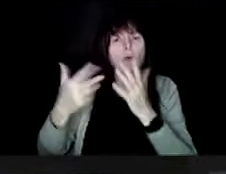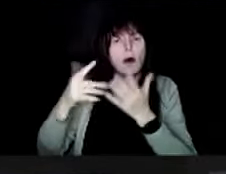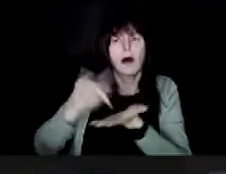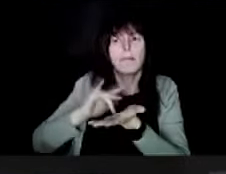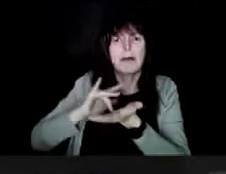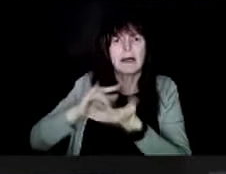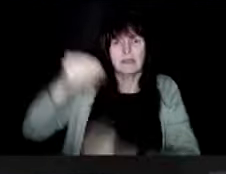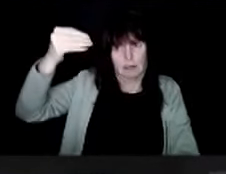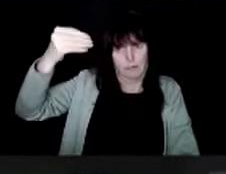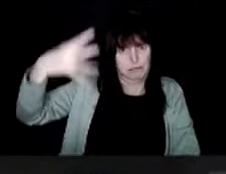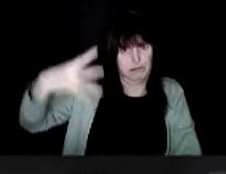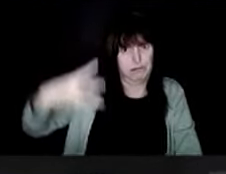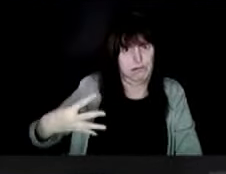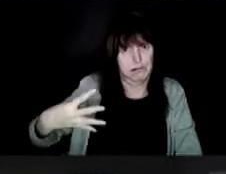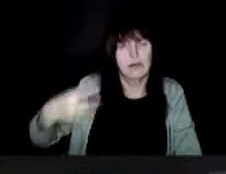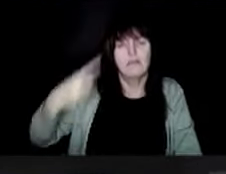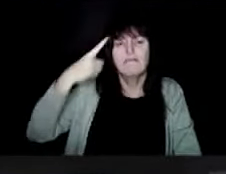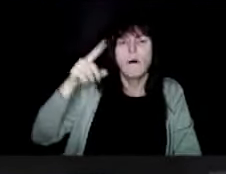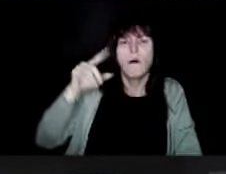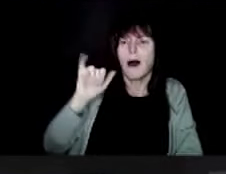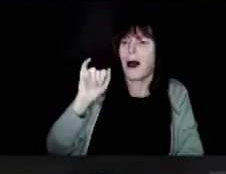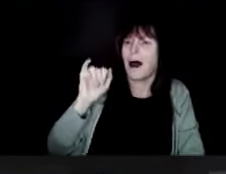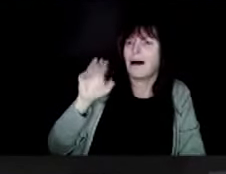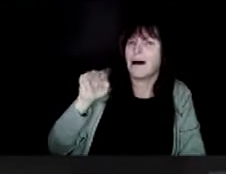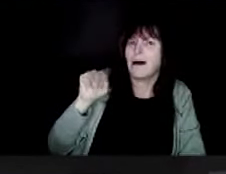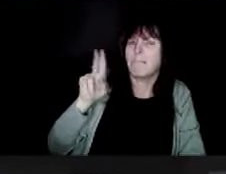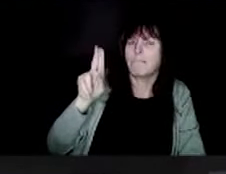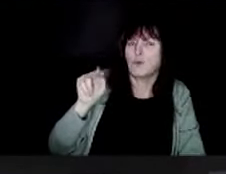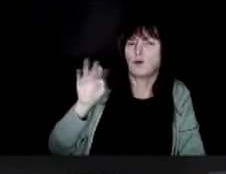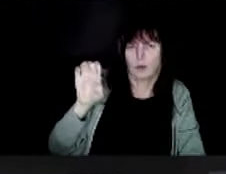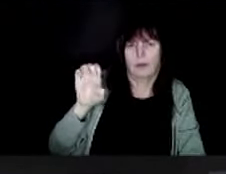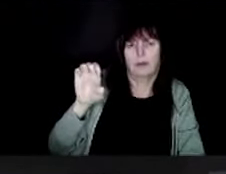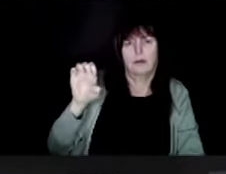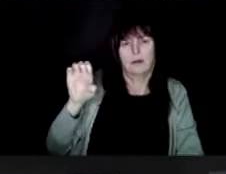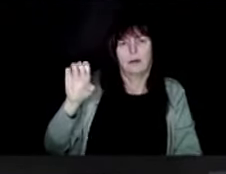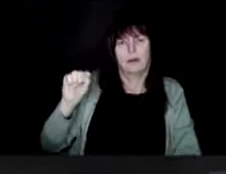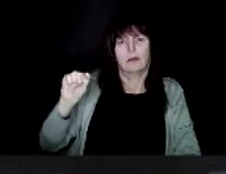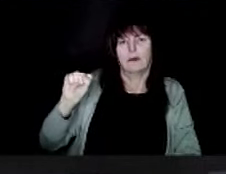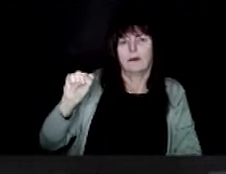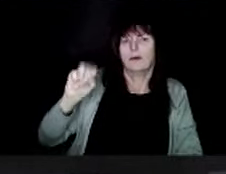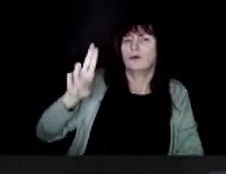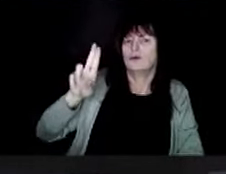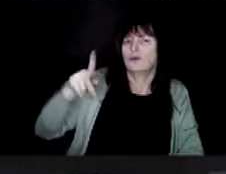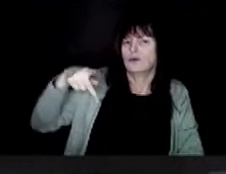with ulcerative colitis, with severe lung disorders such as steroids,